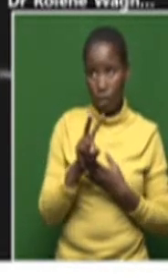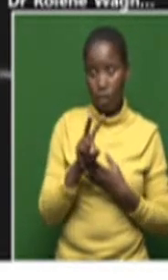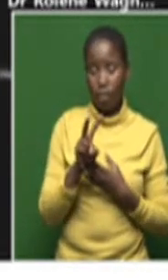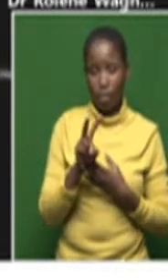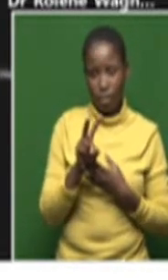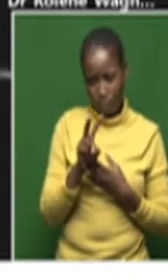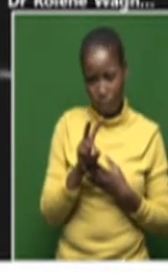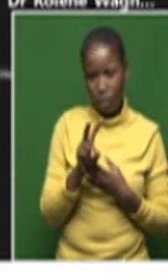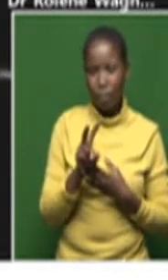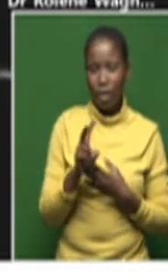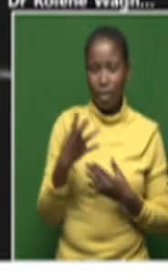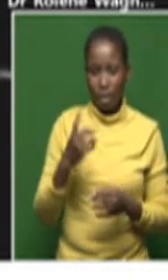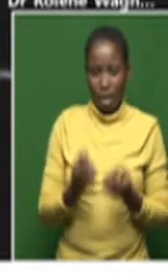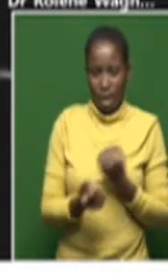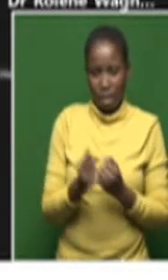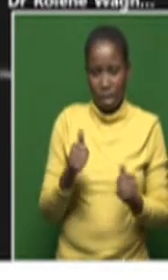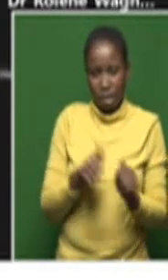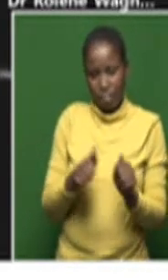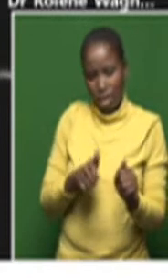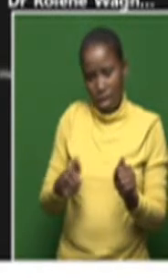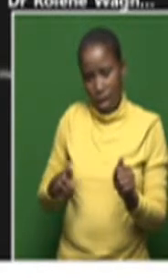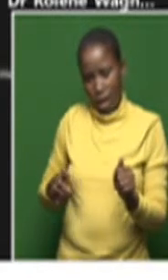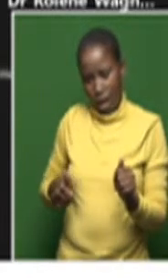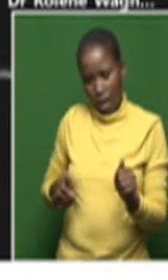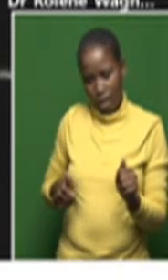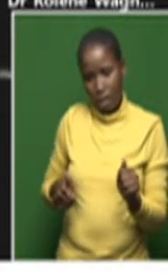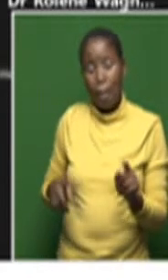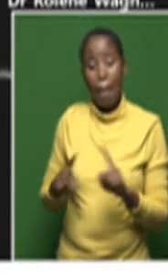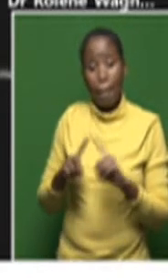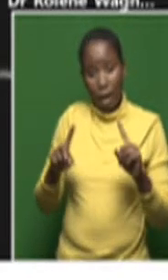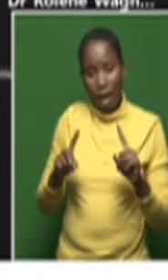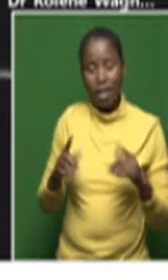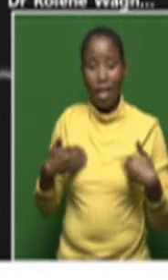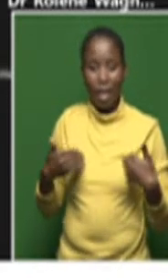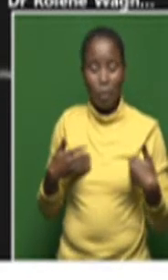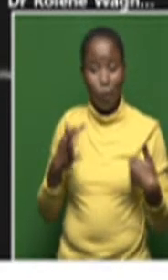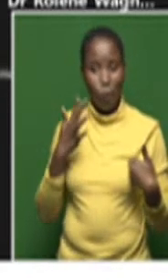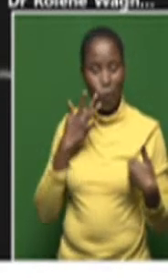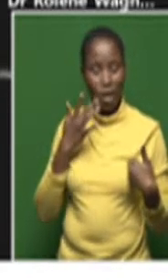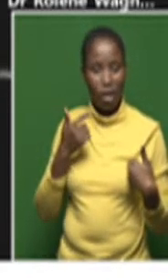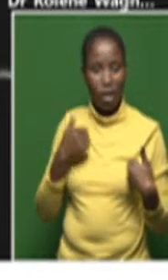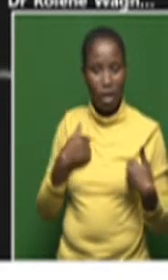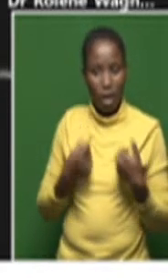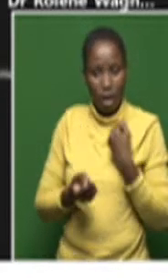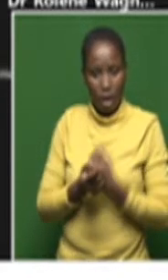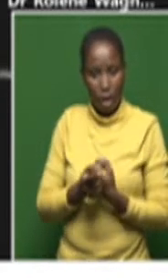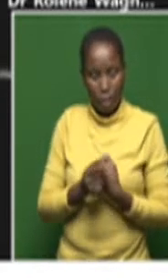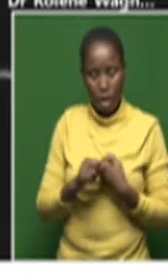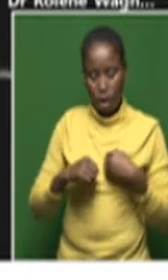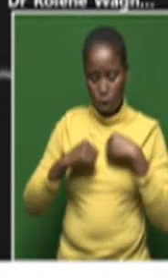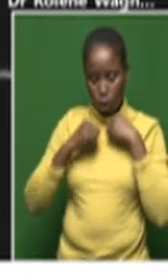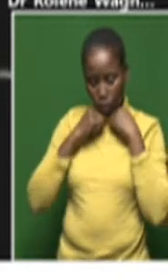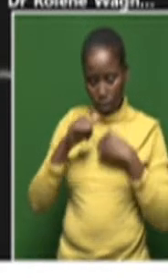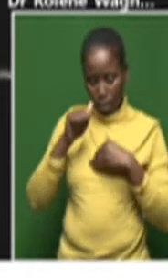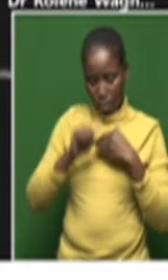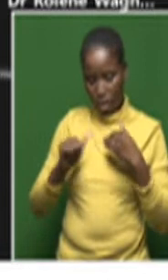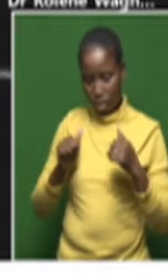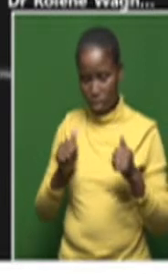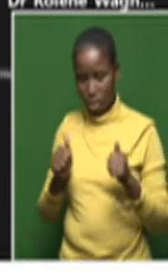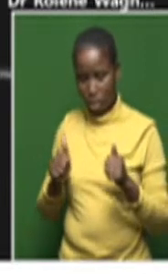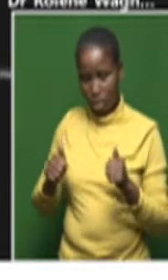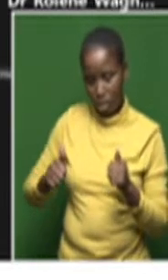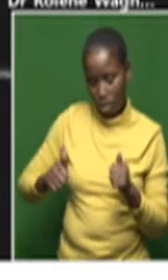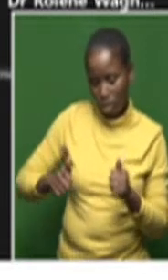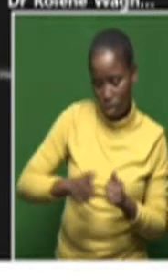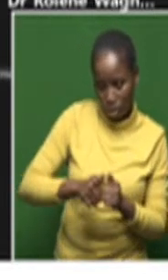were a little bit behind our targets, but we're quite pleased that as we moved on across the month of August, we've been closing that